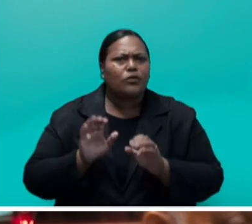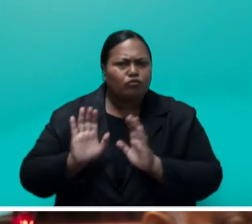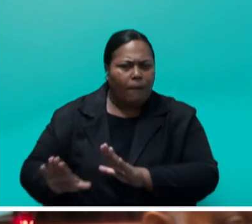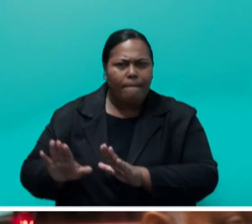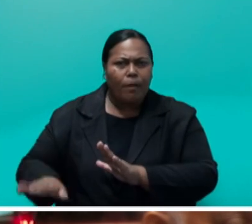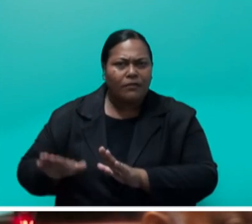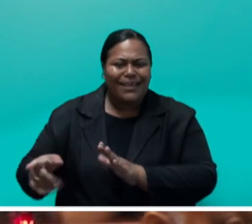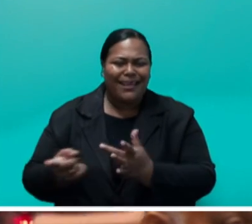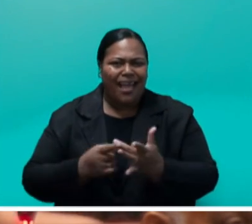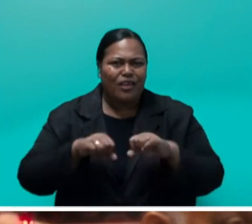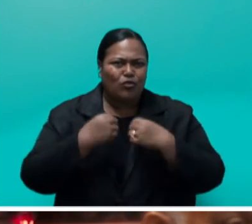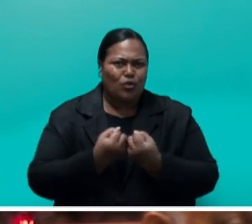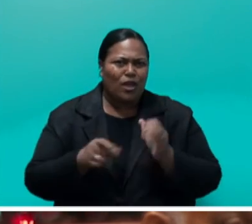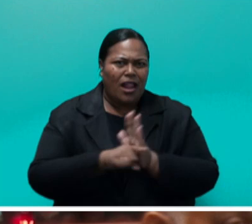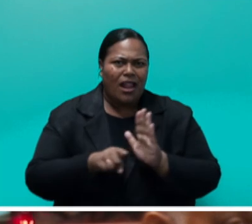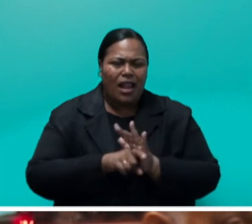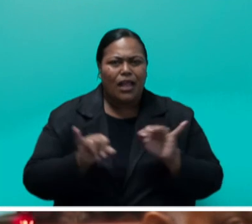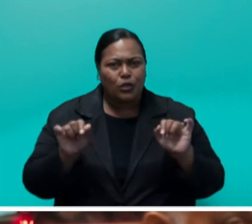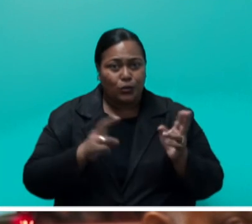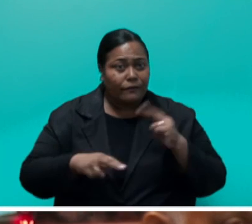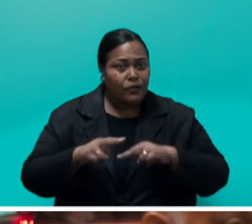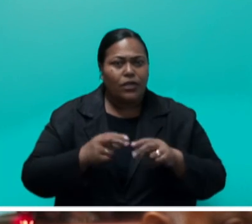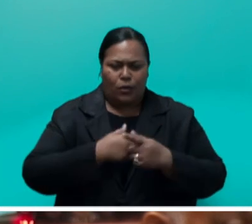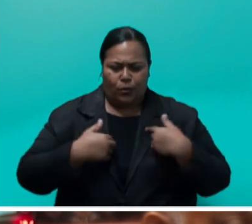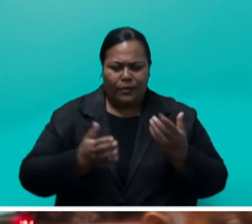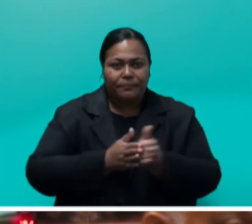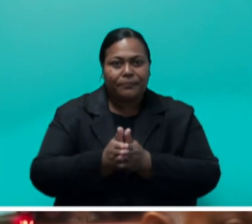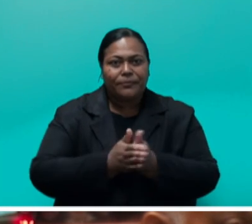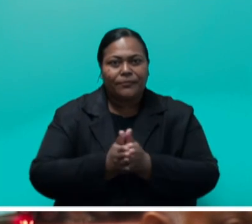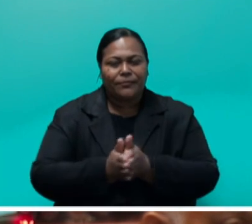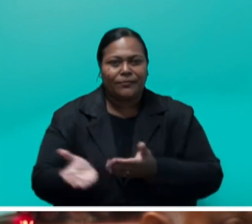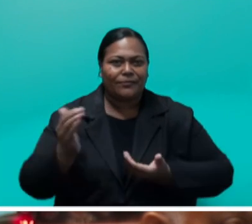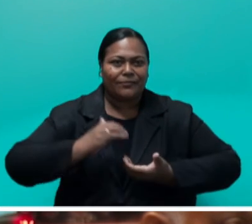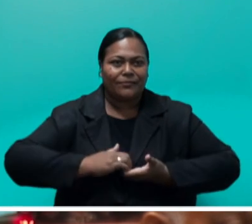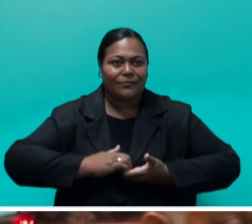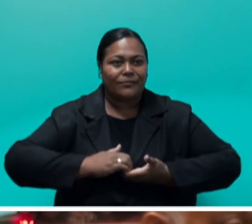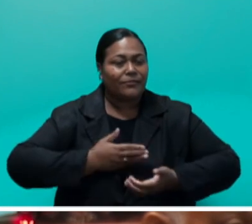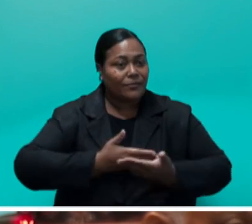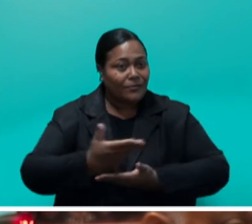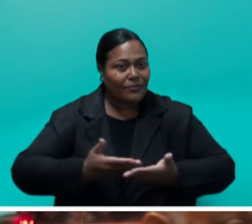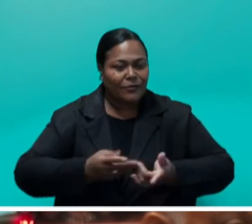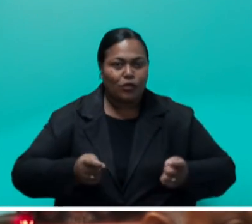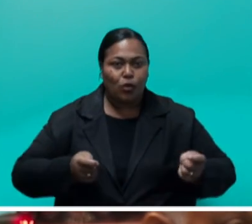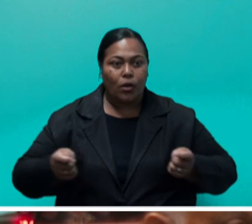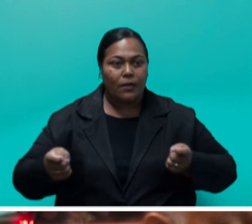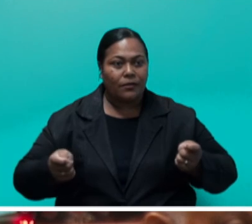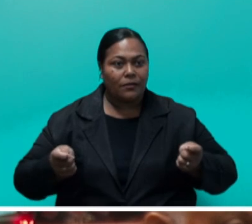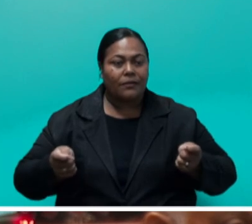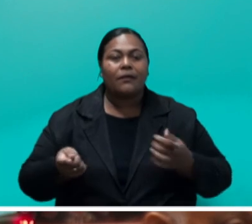Fiji. And we look forward to further discussion, collaboration and coordination with other government